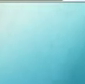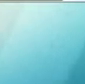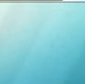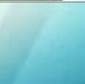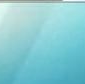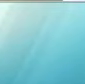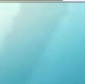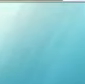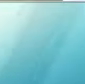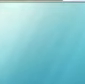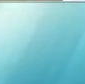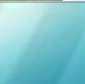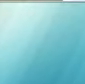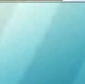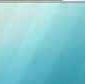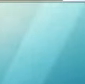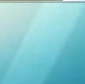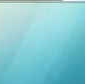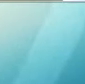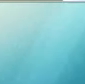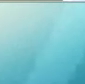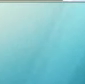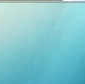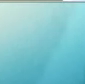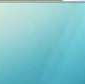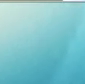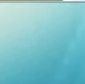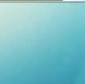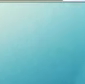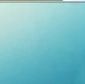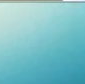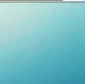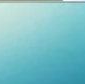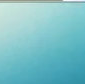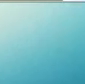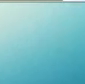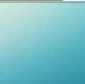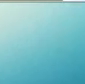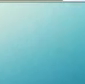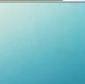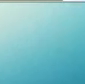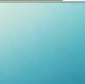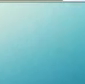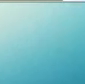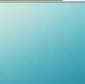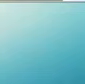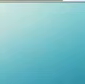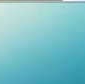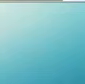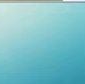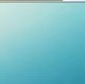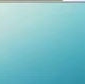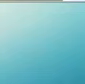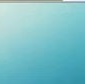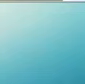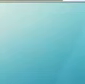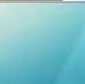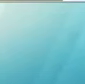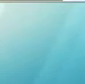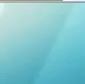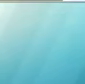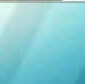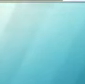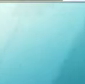2,594.Which is an additional, the additional recovery for today is 47, additional number of recovered